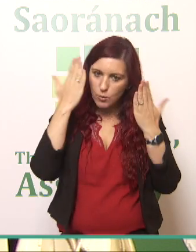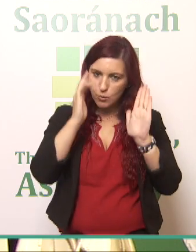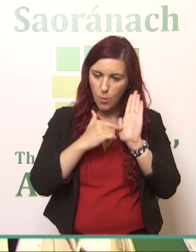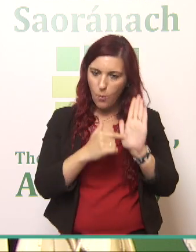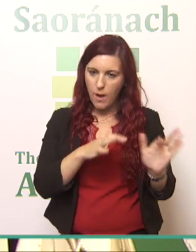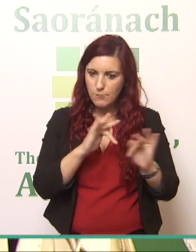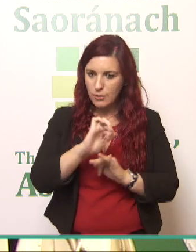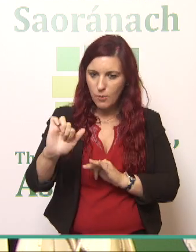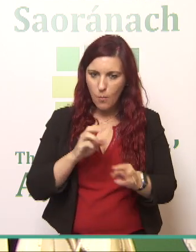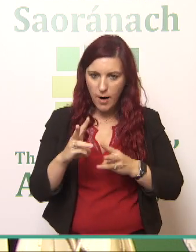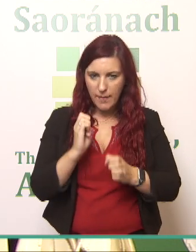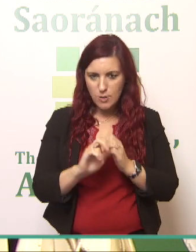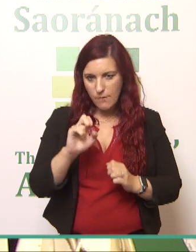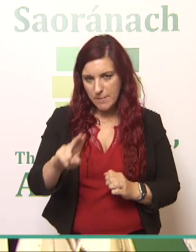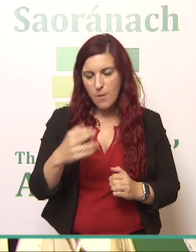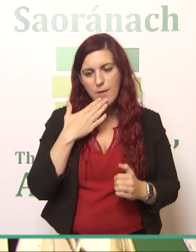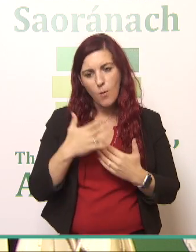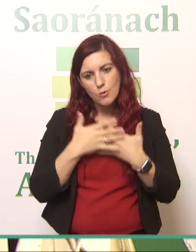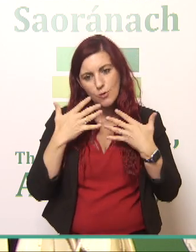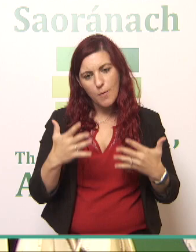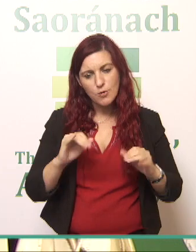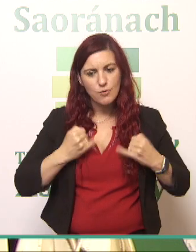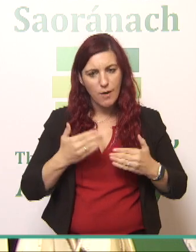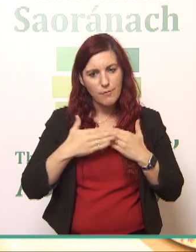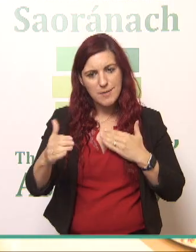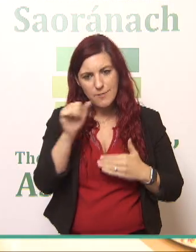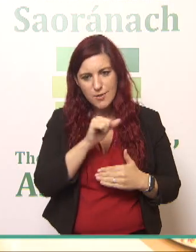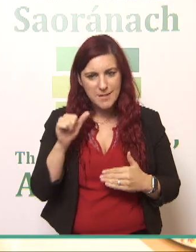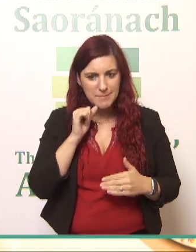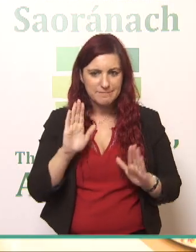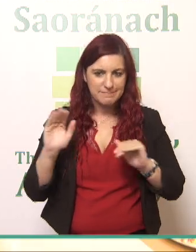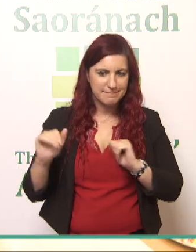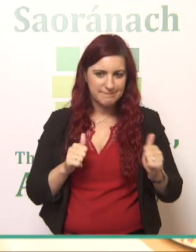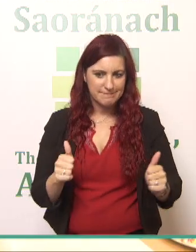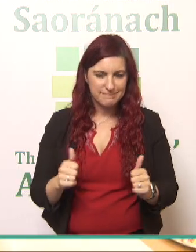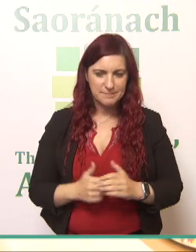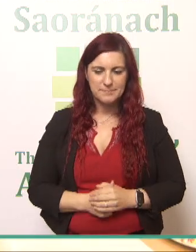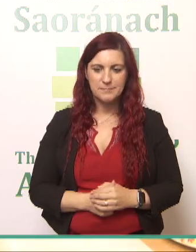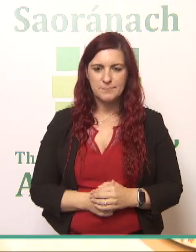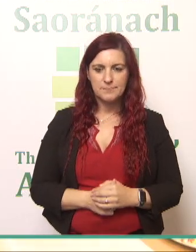work at the end of November. So thank you all so much. Enjoy the rest of your Sunday. We'll see you soon.